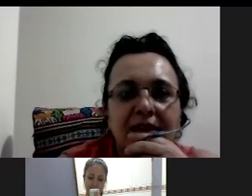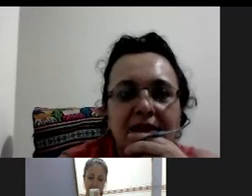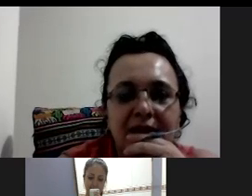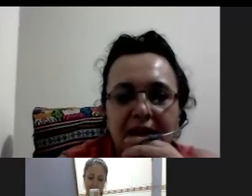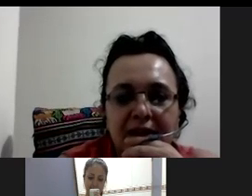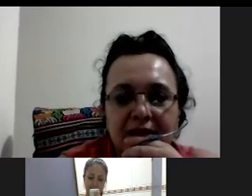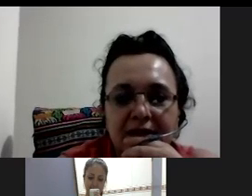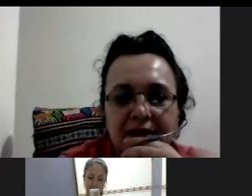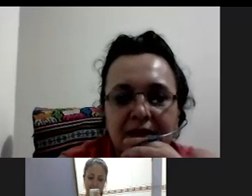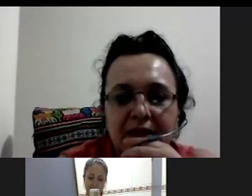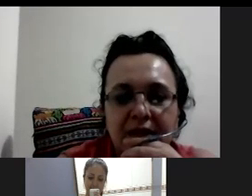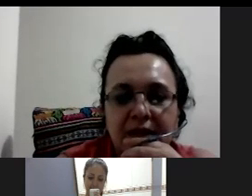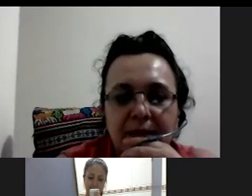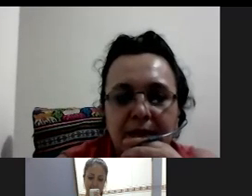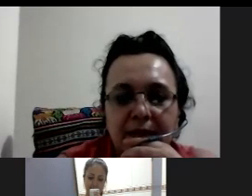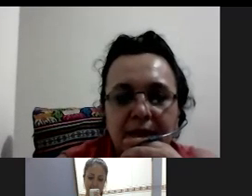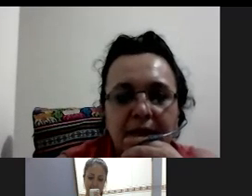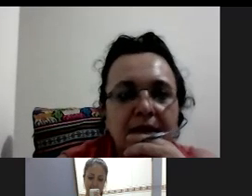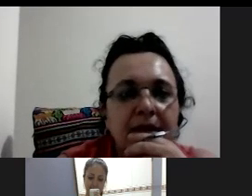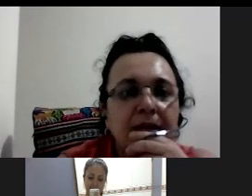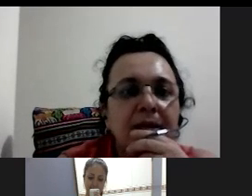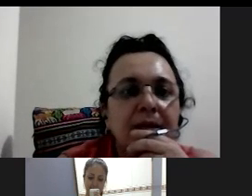Ah, nice. Bien.